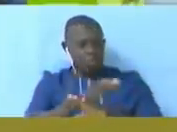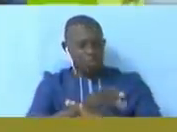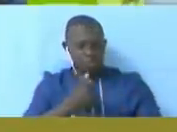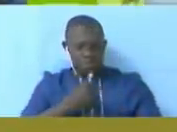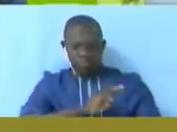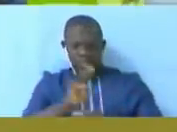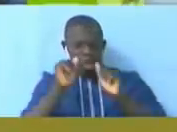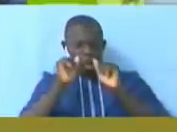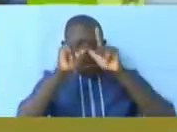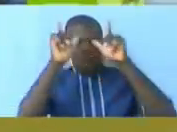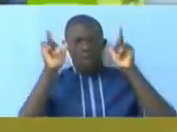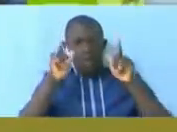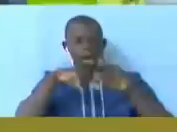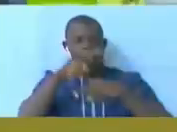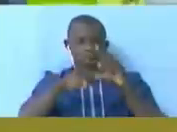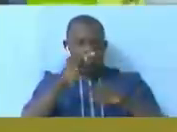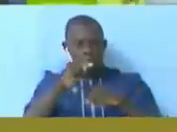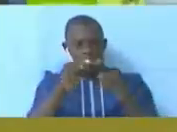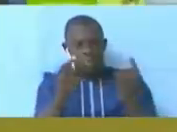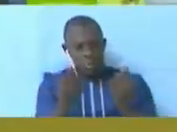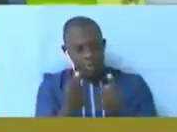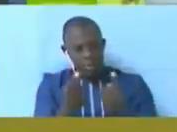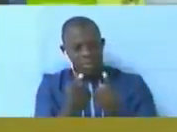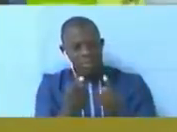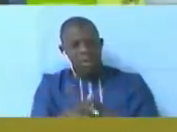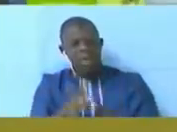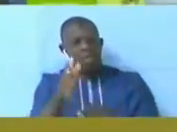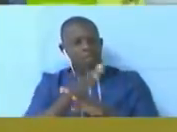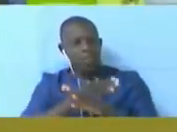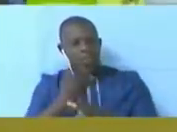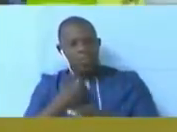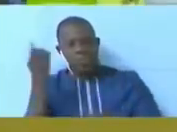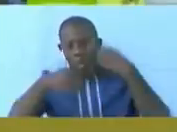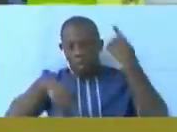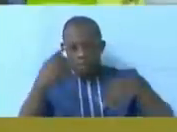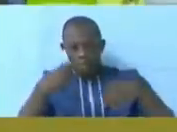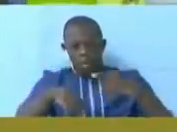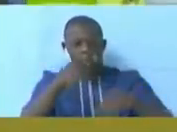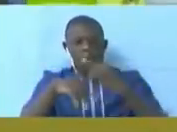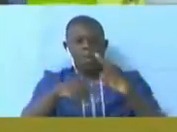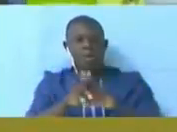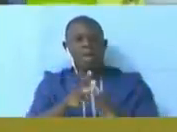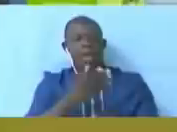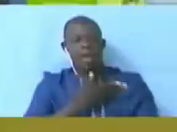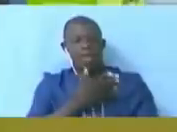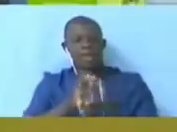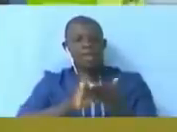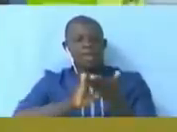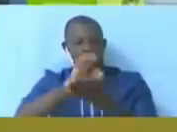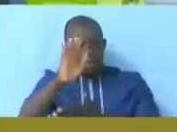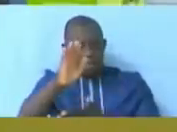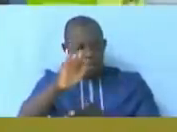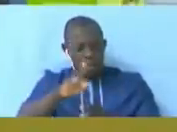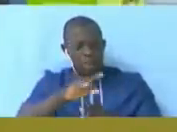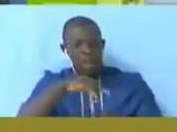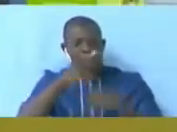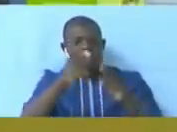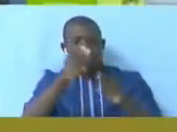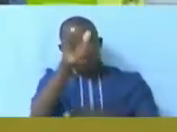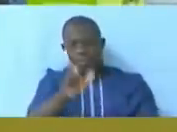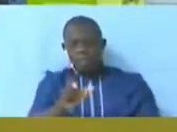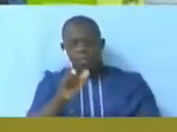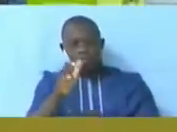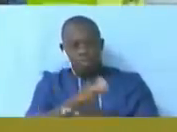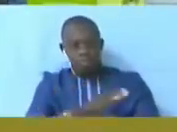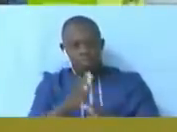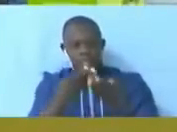hani bo kala mafang. So they were competing to get an order remanding the accused persons before any possible granting